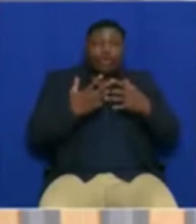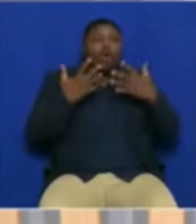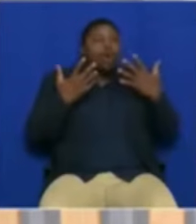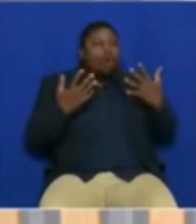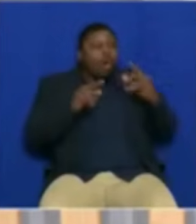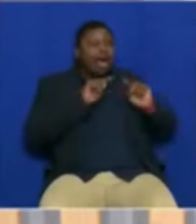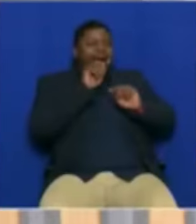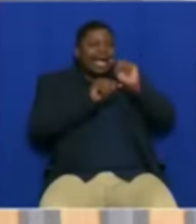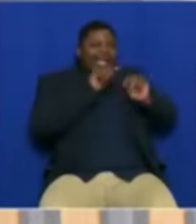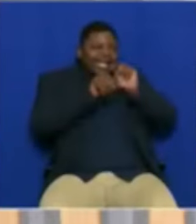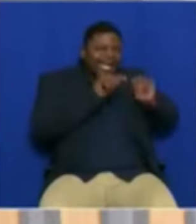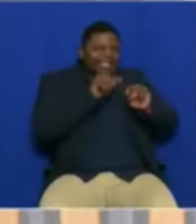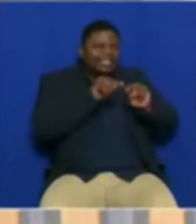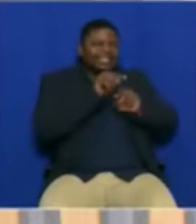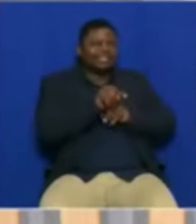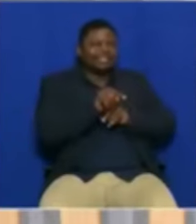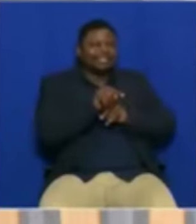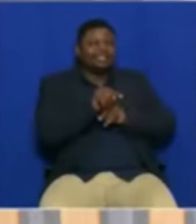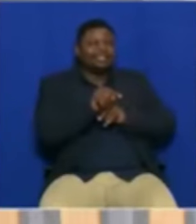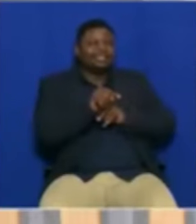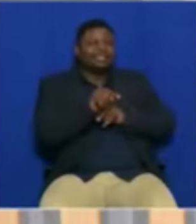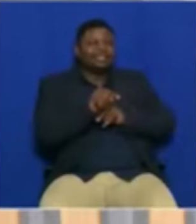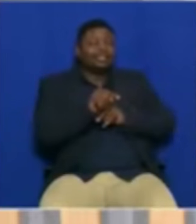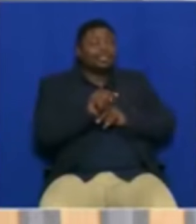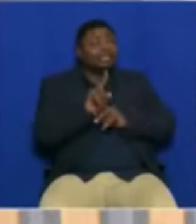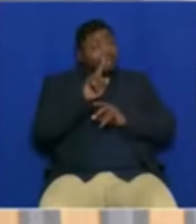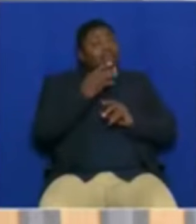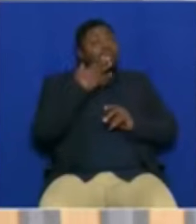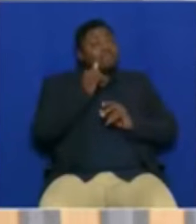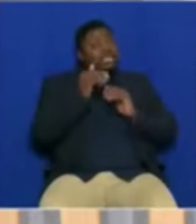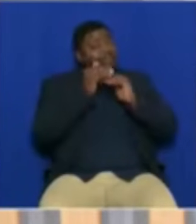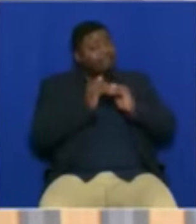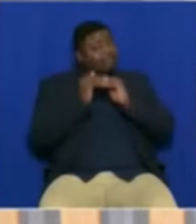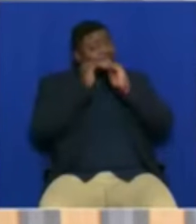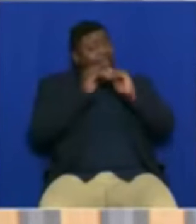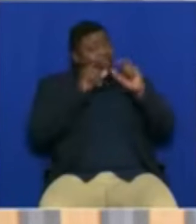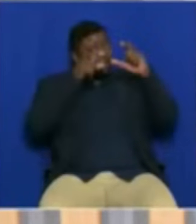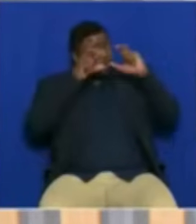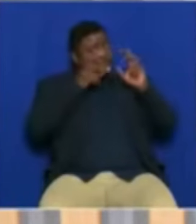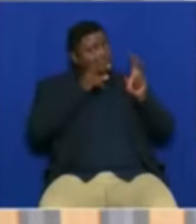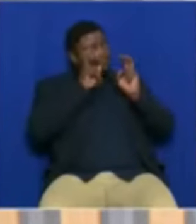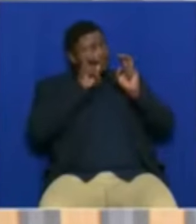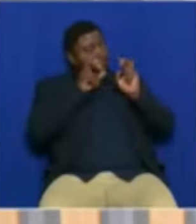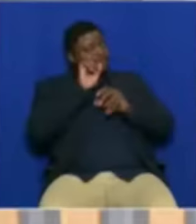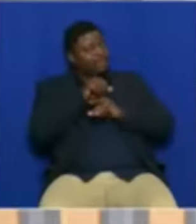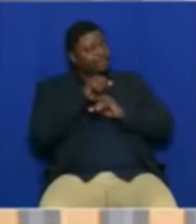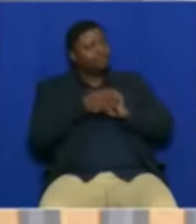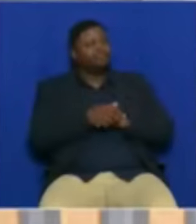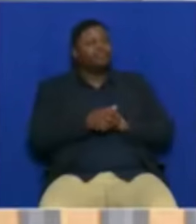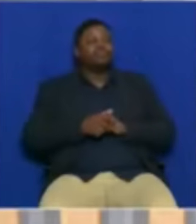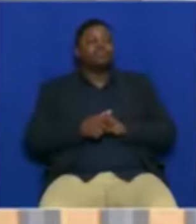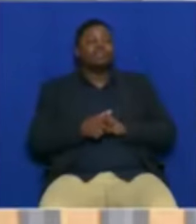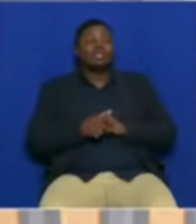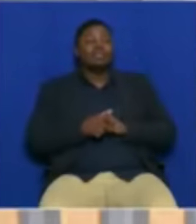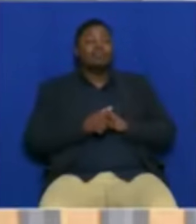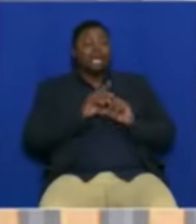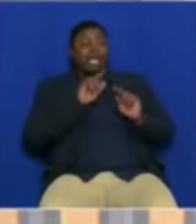listen to how I express this very carefully. Is there an allegation or a complaint that